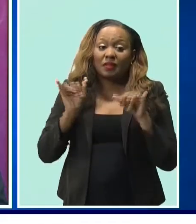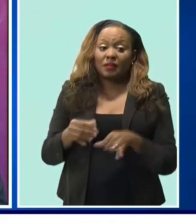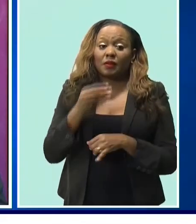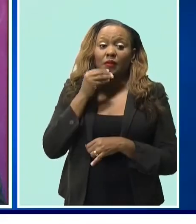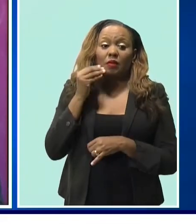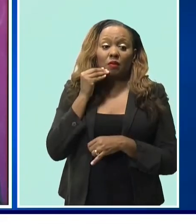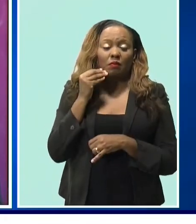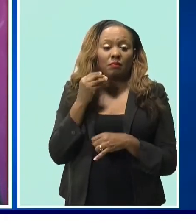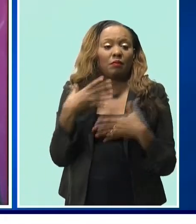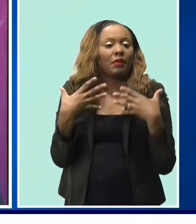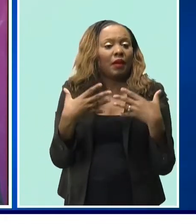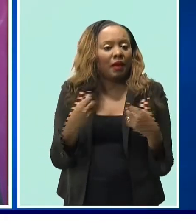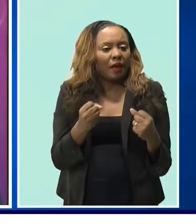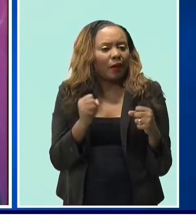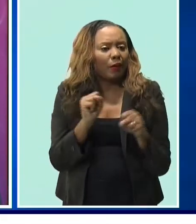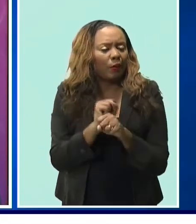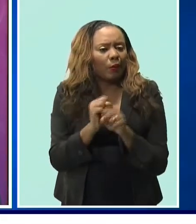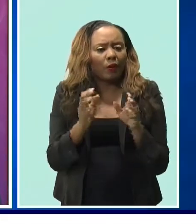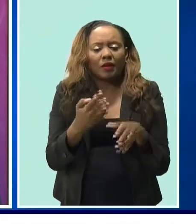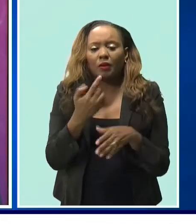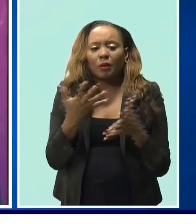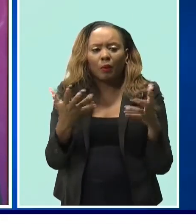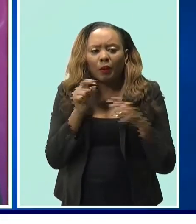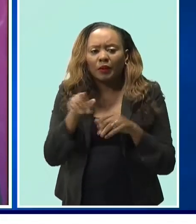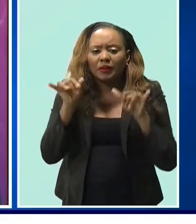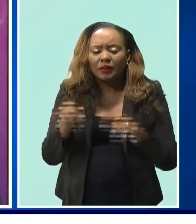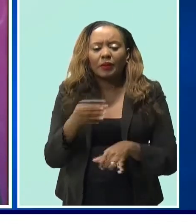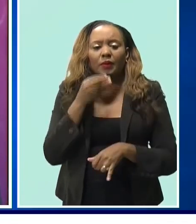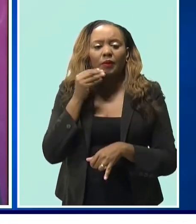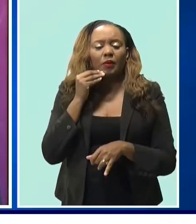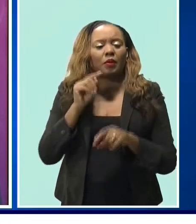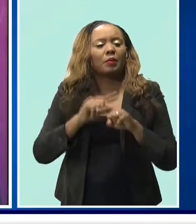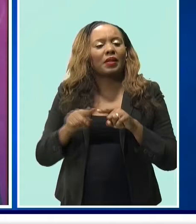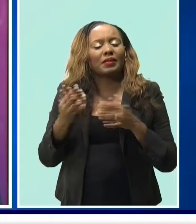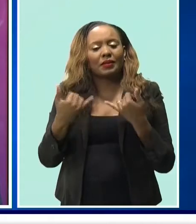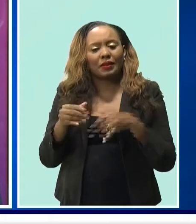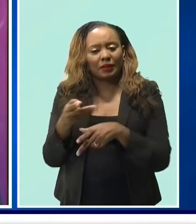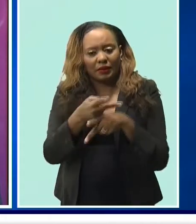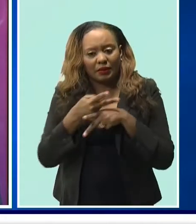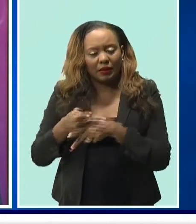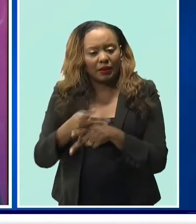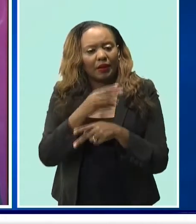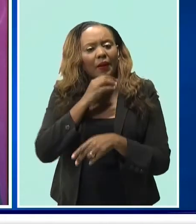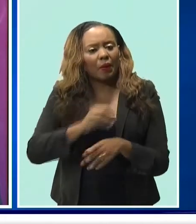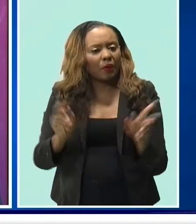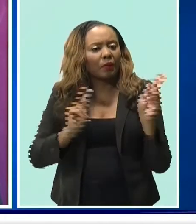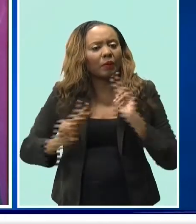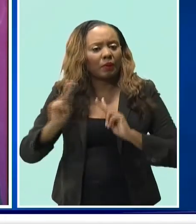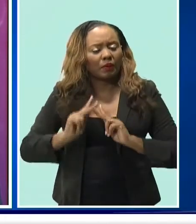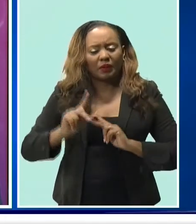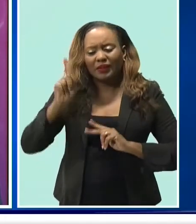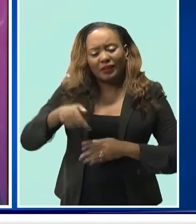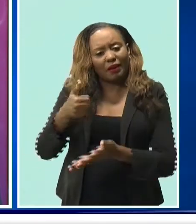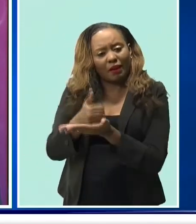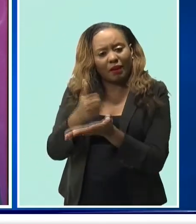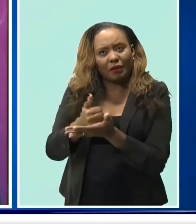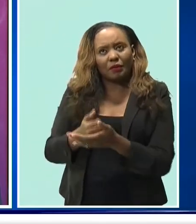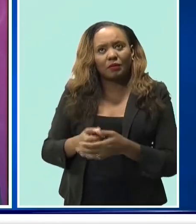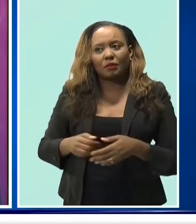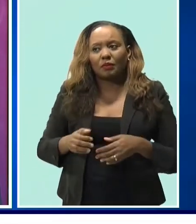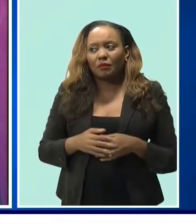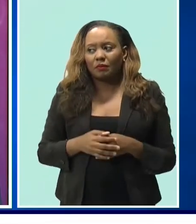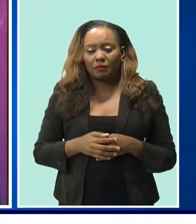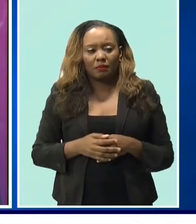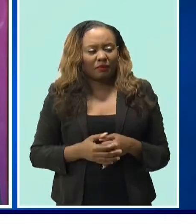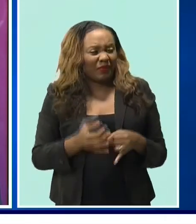all the healthcare professionals, but also look after the less fortunate persons around us in the community. My last quick